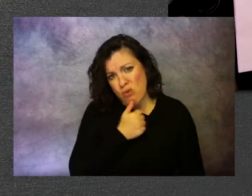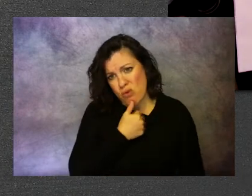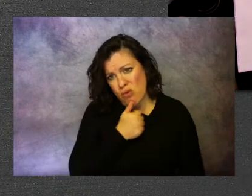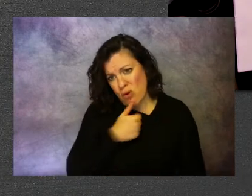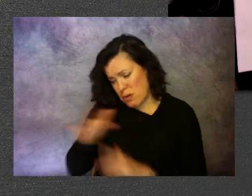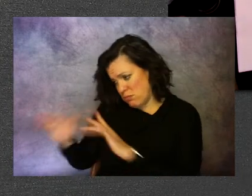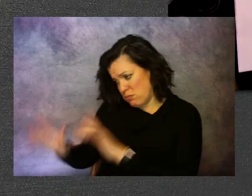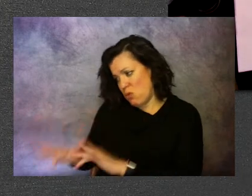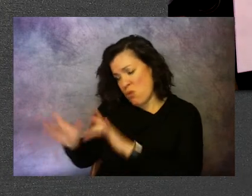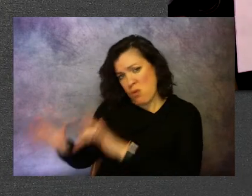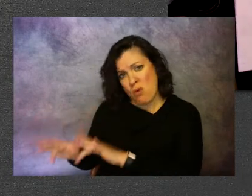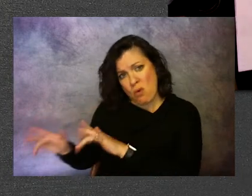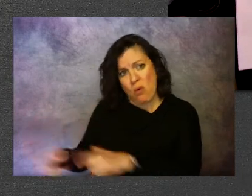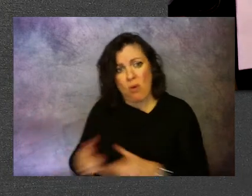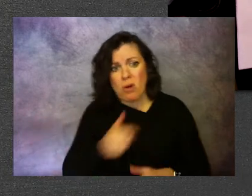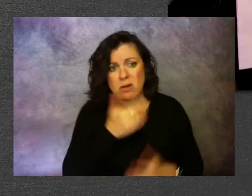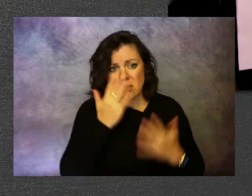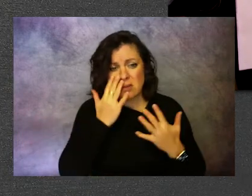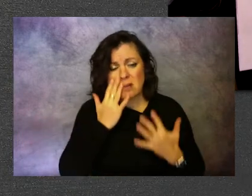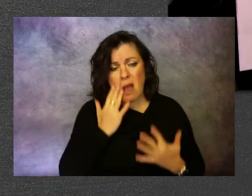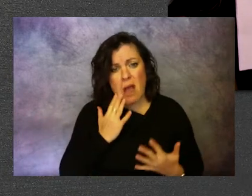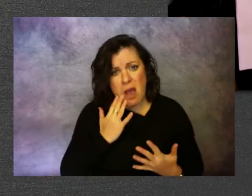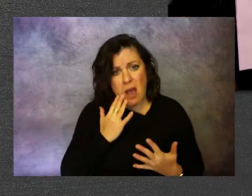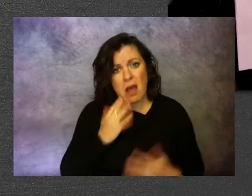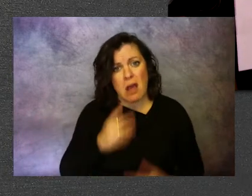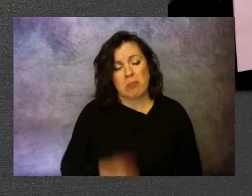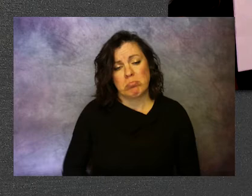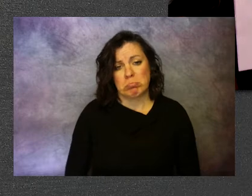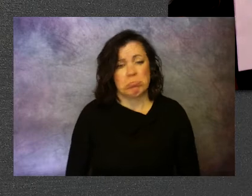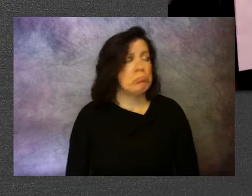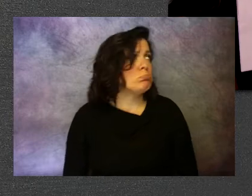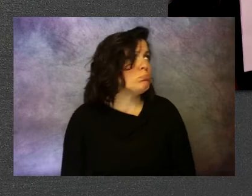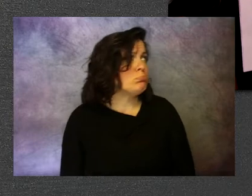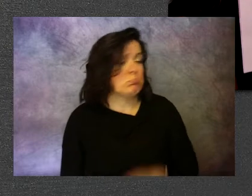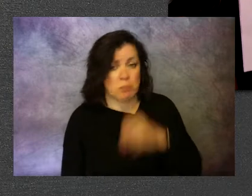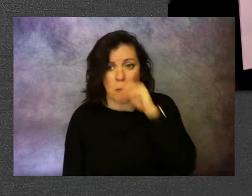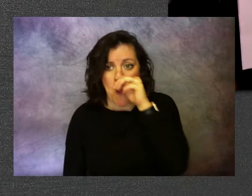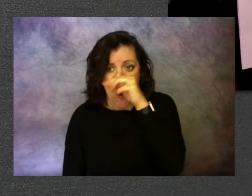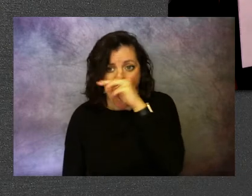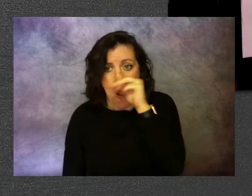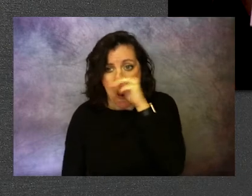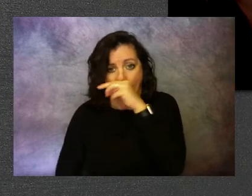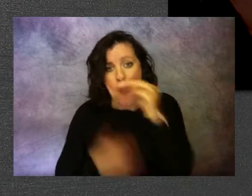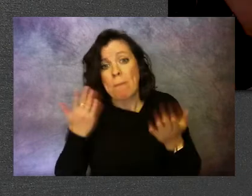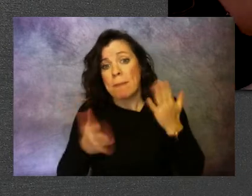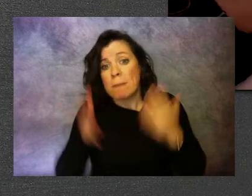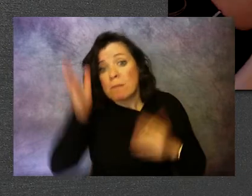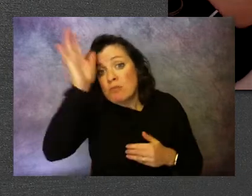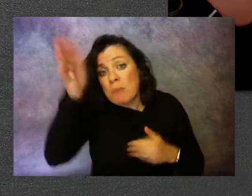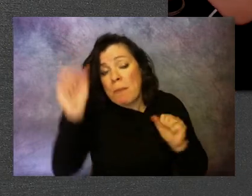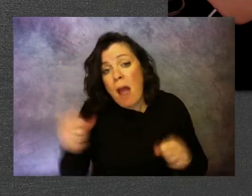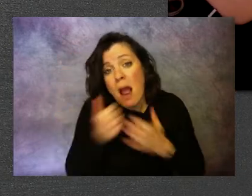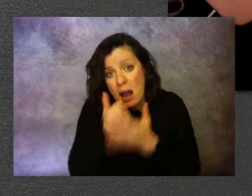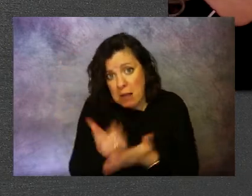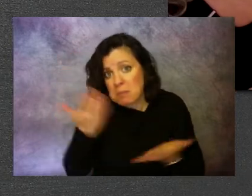like he's feeling pretty miserable. I bet the dentist could help him.